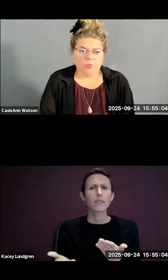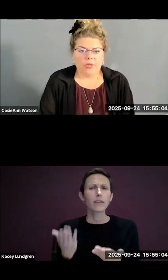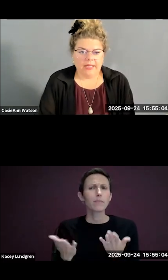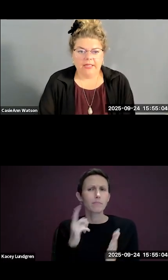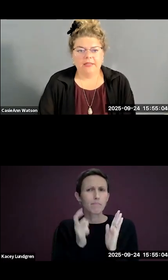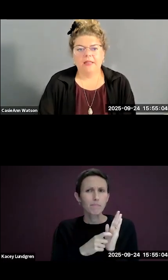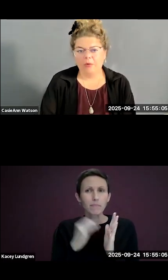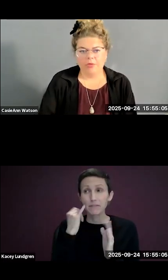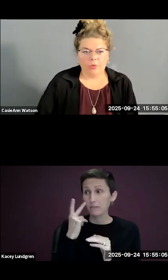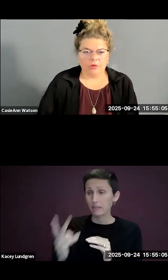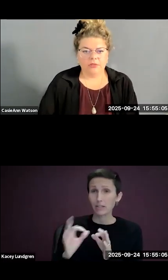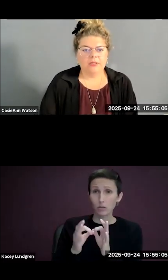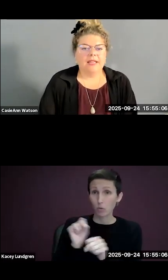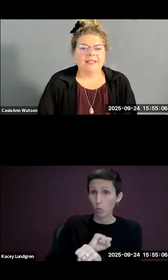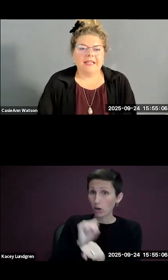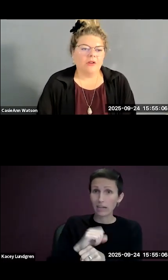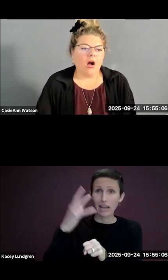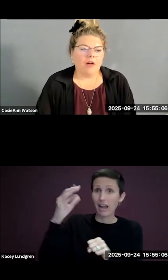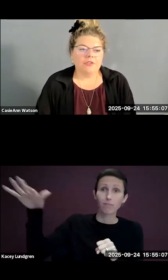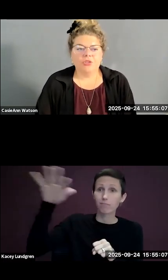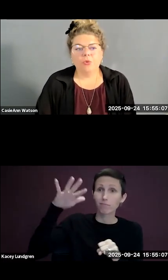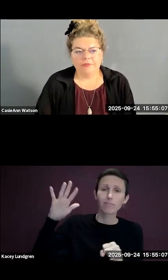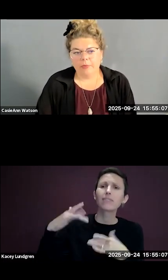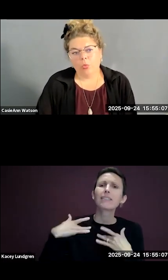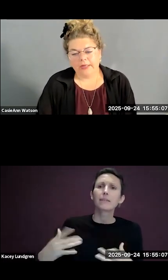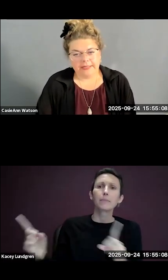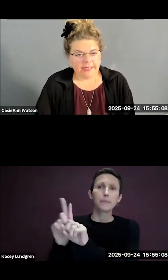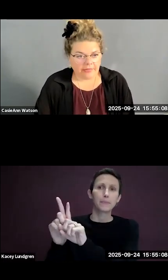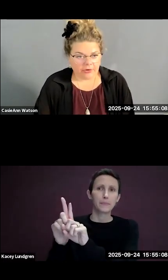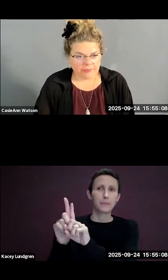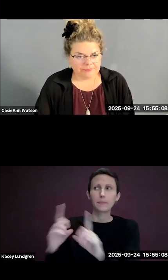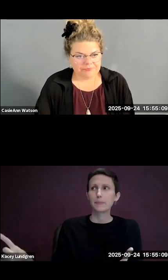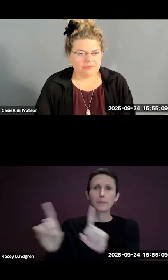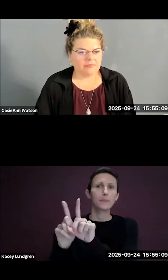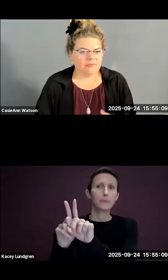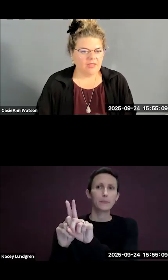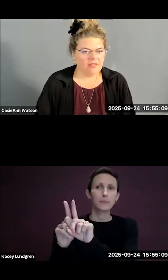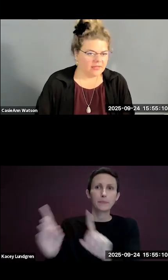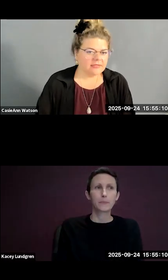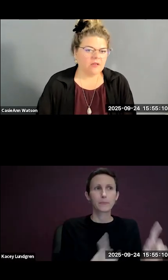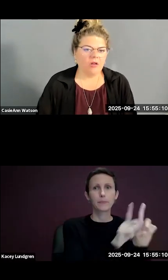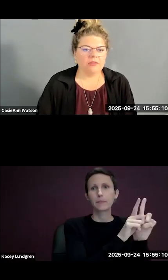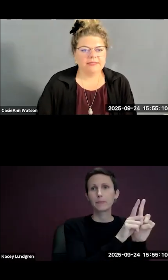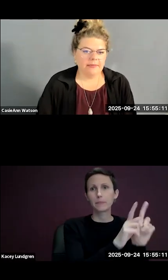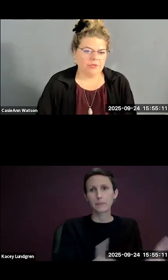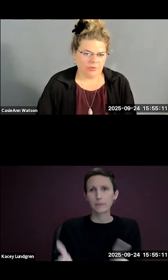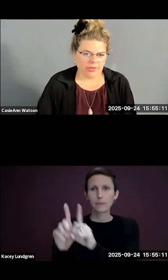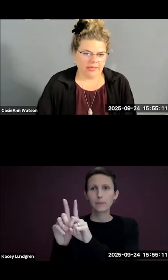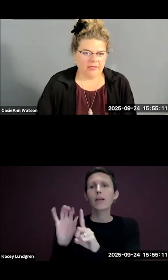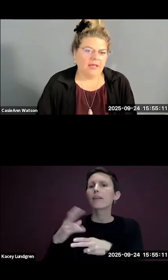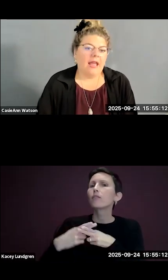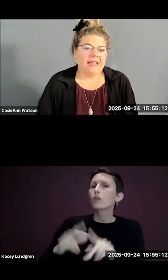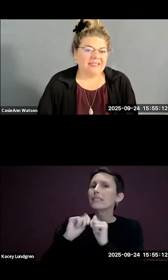seen interpreters working out in the world is that there are often 2 of them working together. This is called